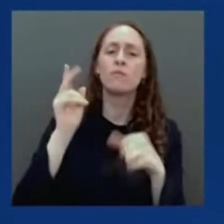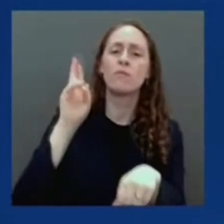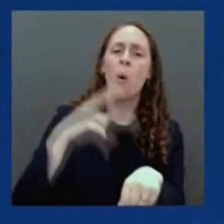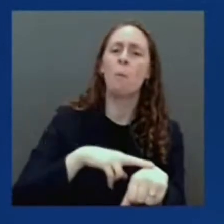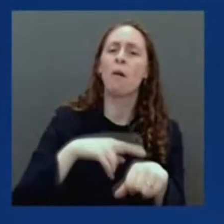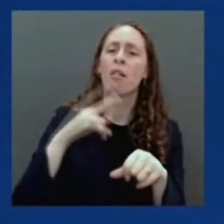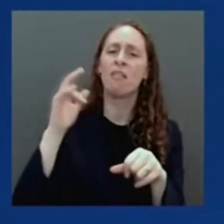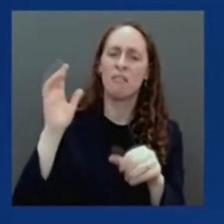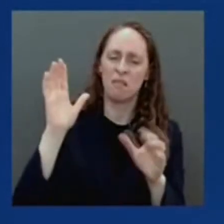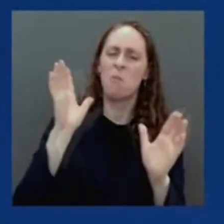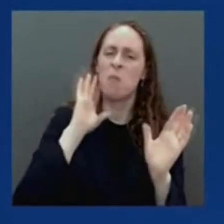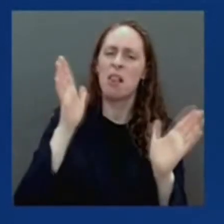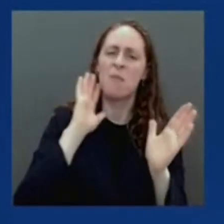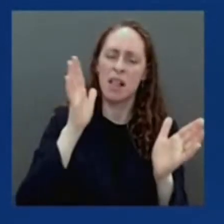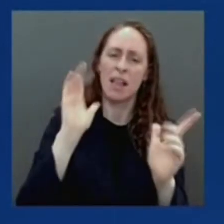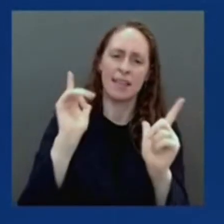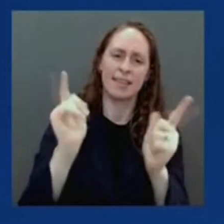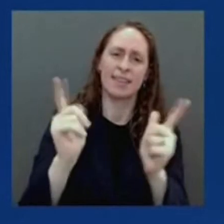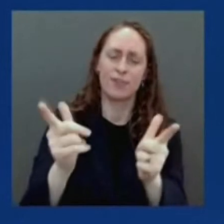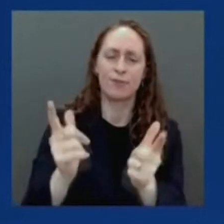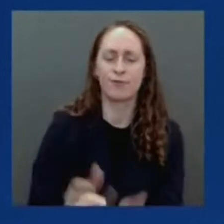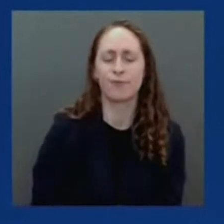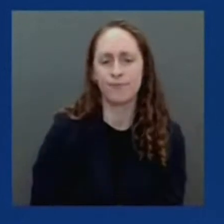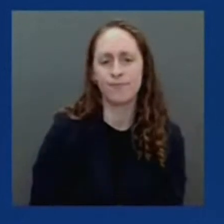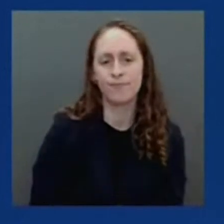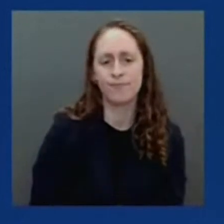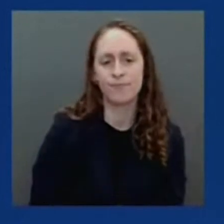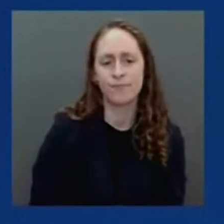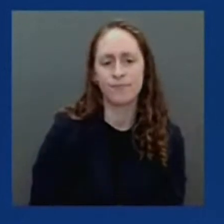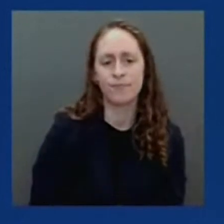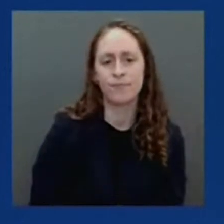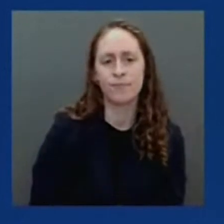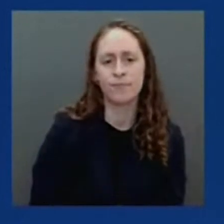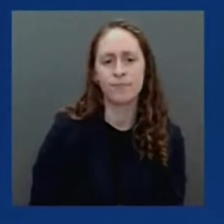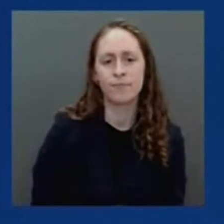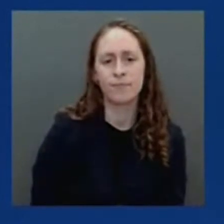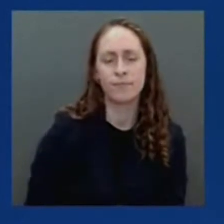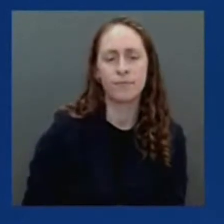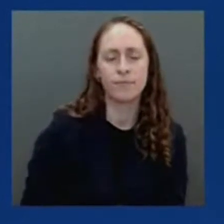All right, time for a couple more questions. Let's go to Cheryl Stolberg at the New York Times.